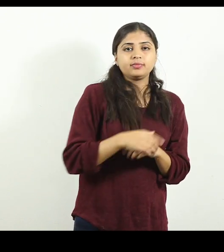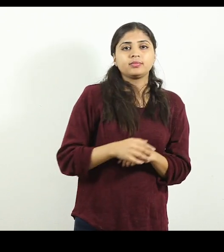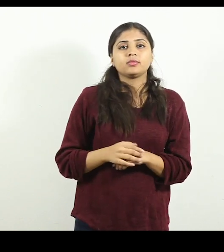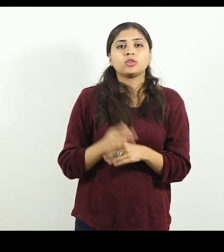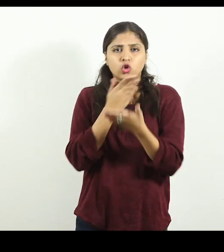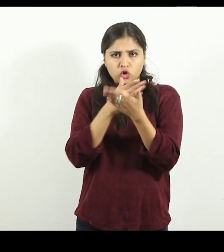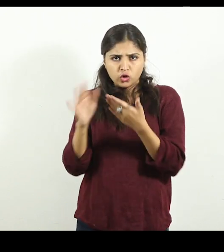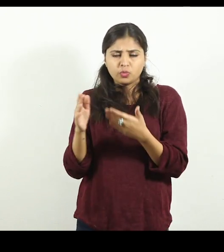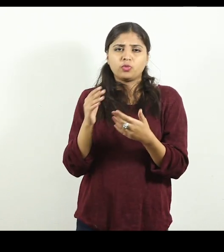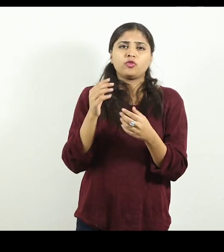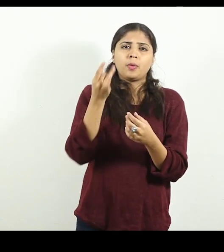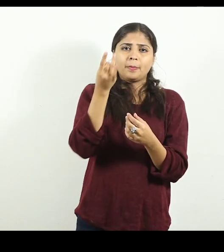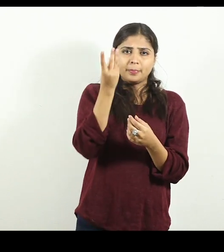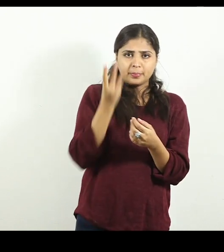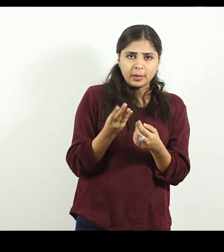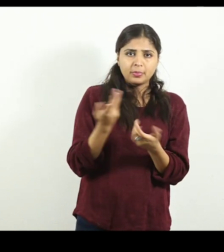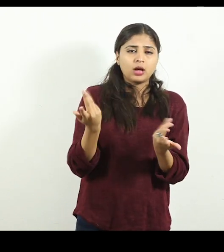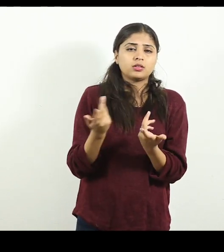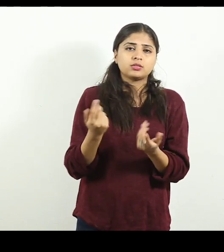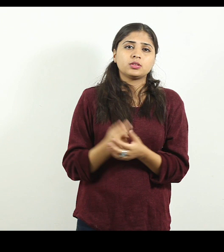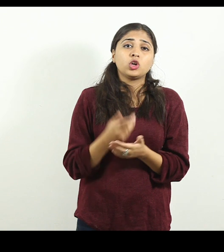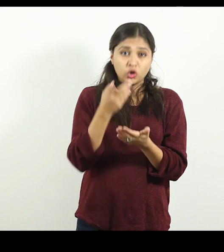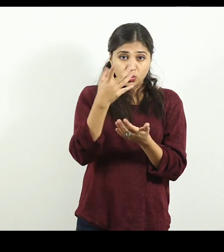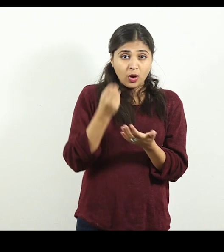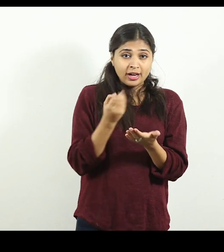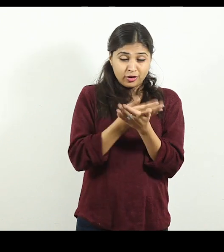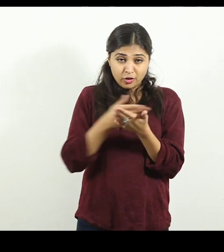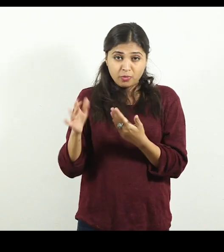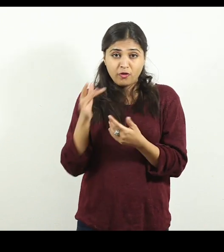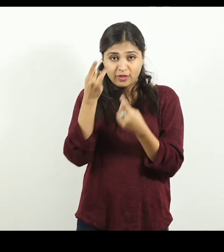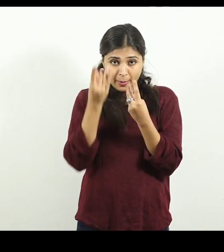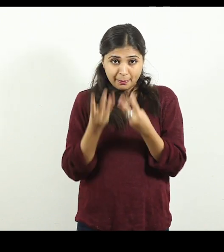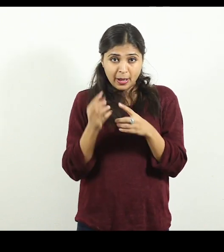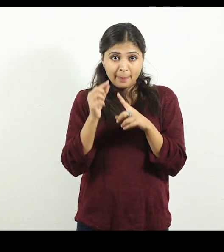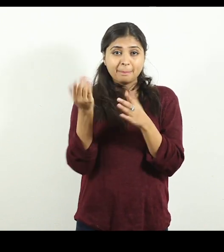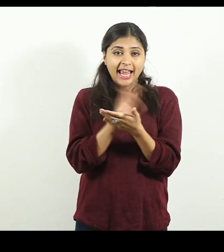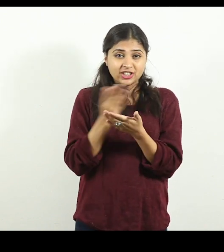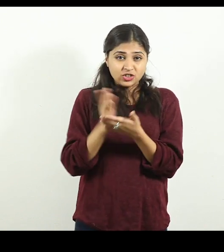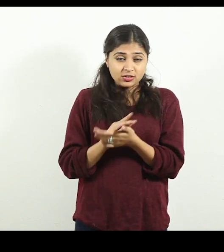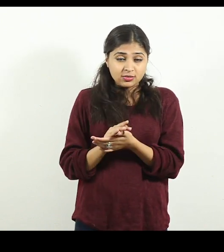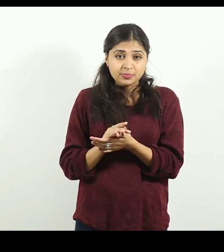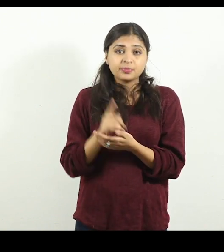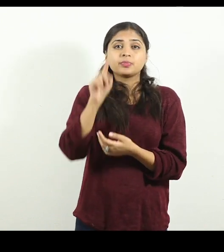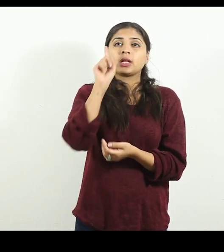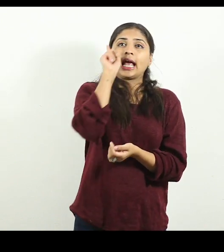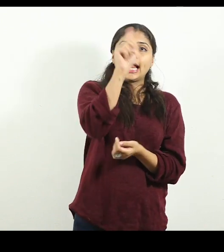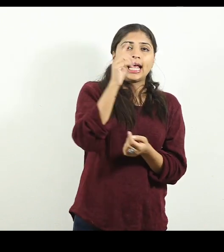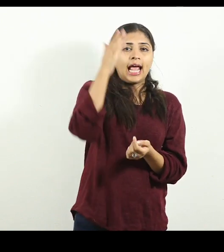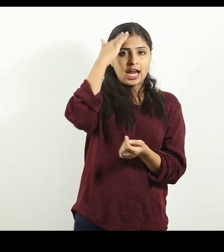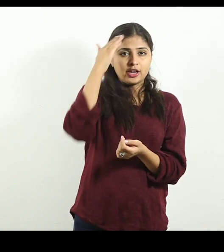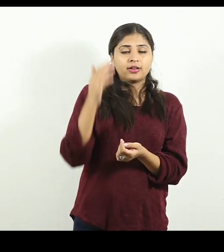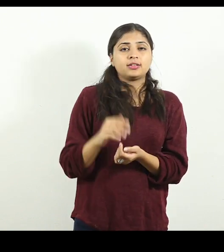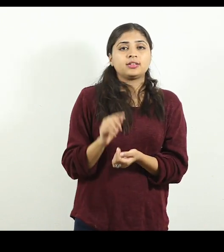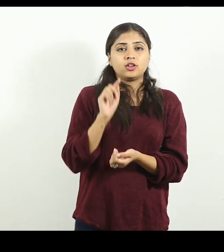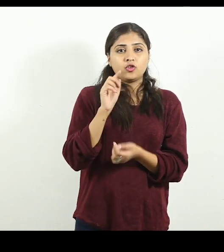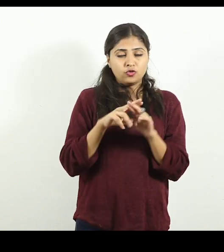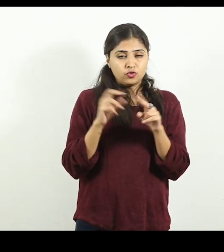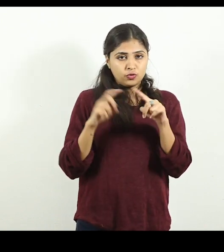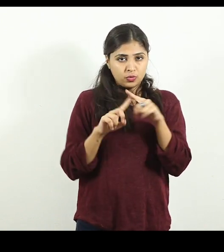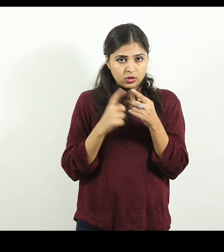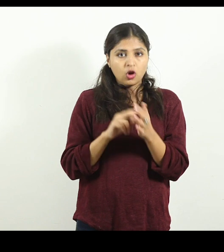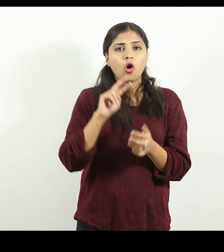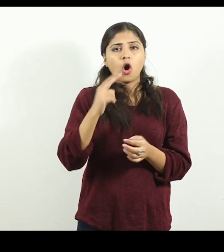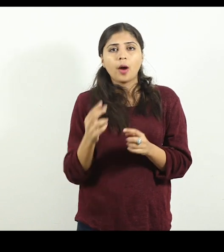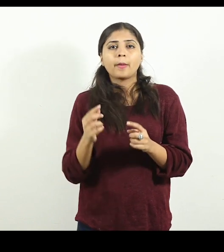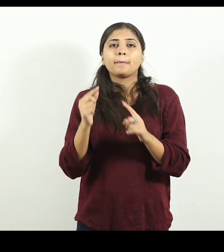Remove page numbers, headers and footers. In order to remove page numbers, headers and footers, you need to click on the